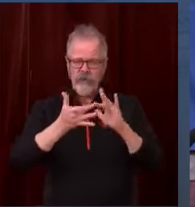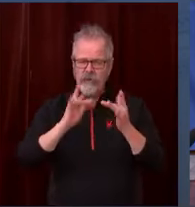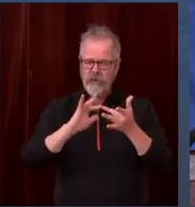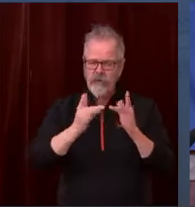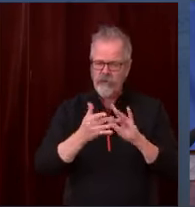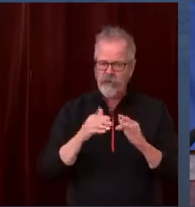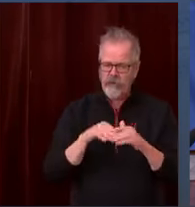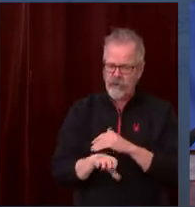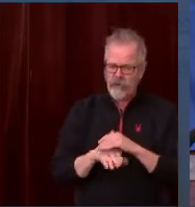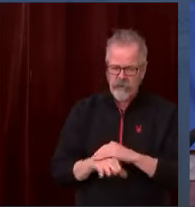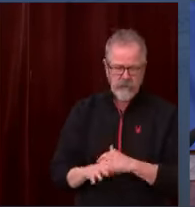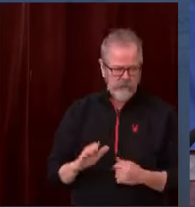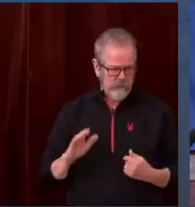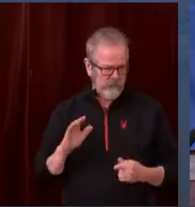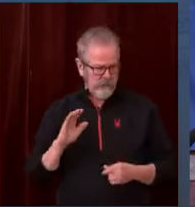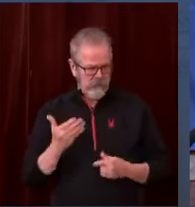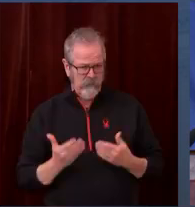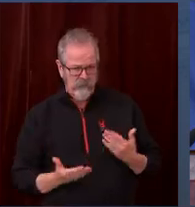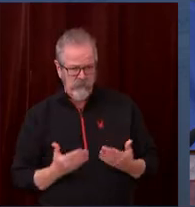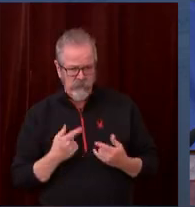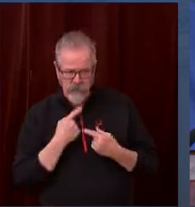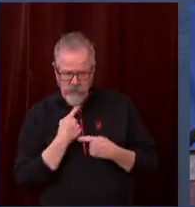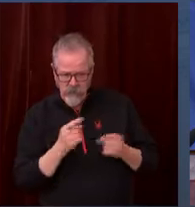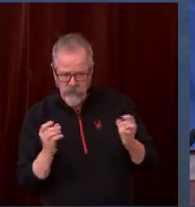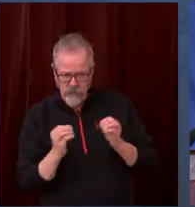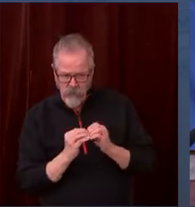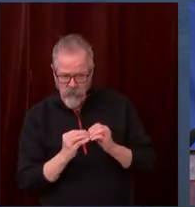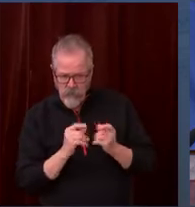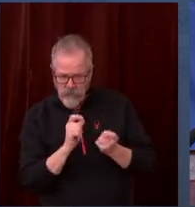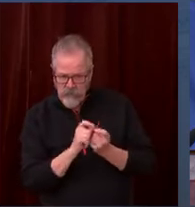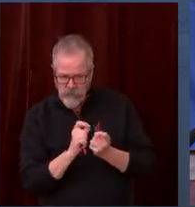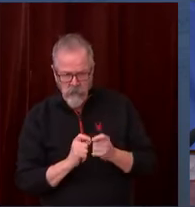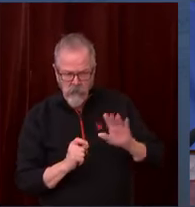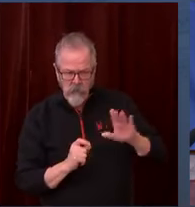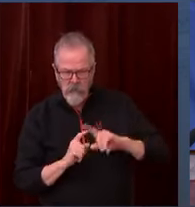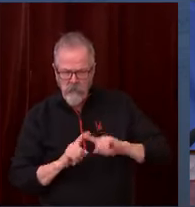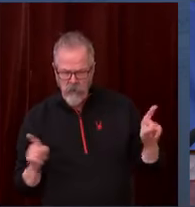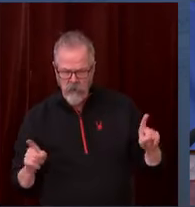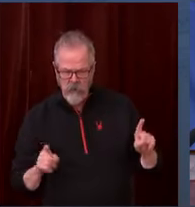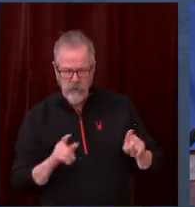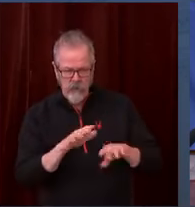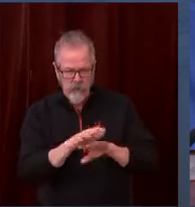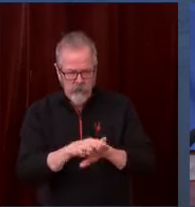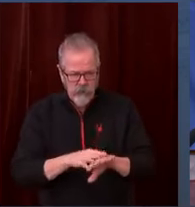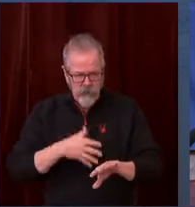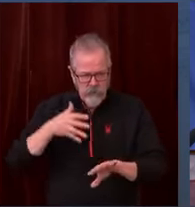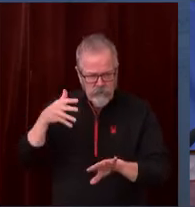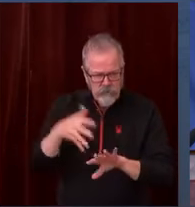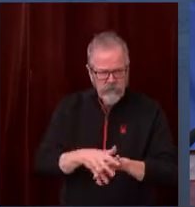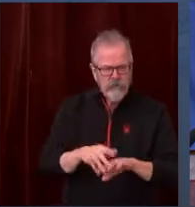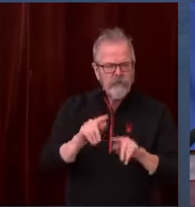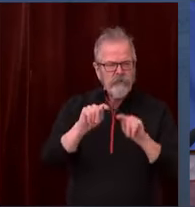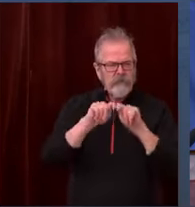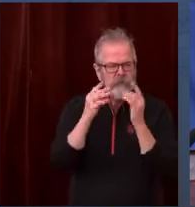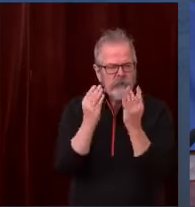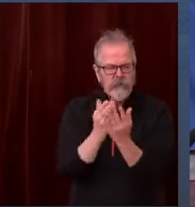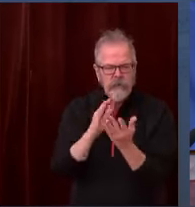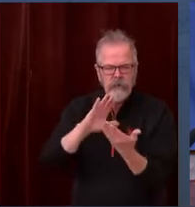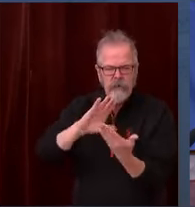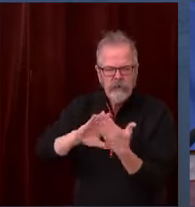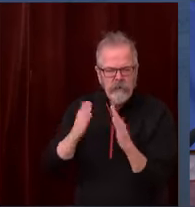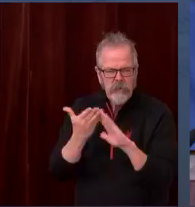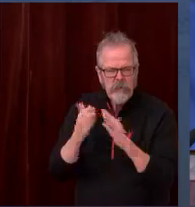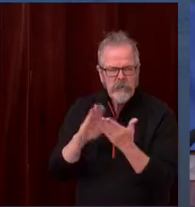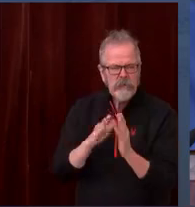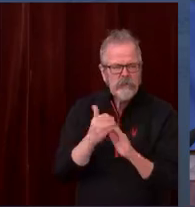But will any of those investments go to help tribal rural communities who often lack broadband access and even other rural areas? We're going to talk about this in